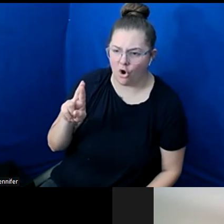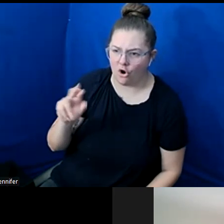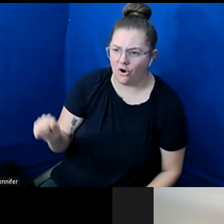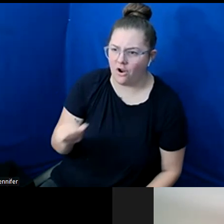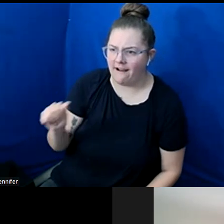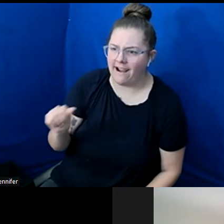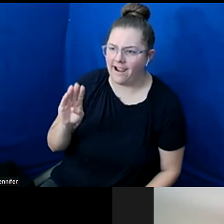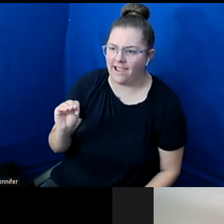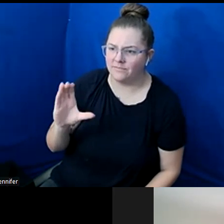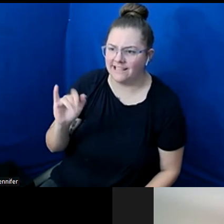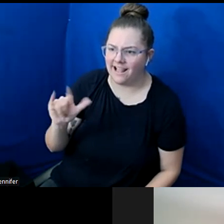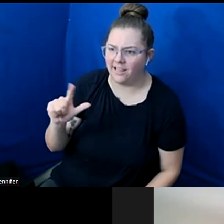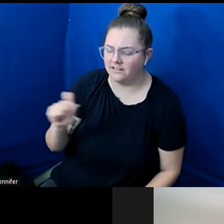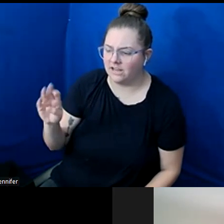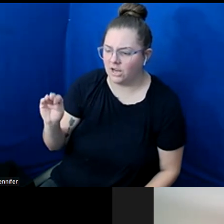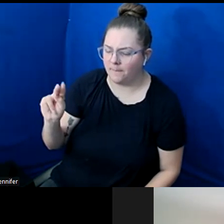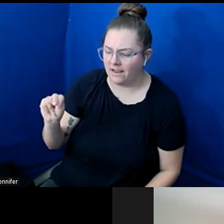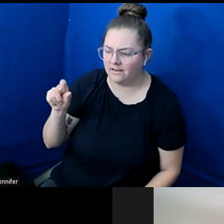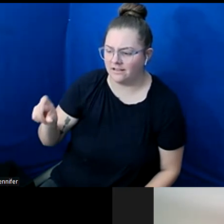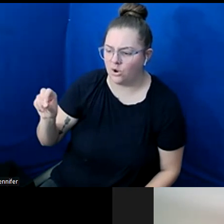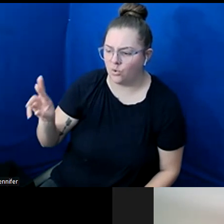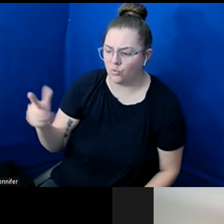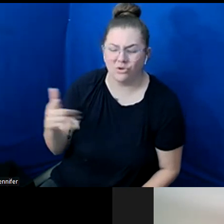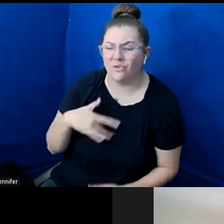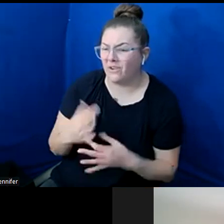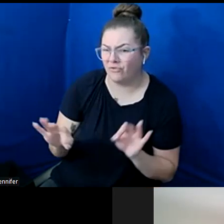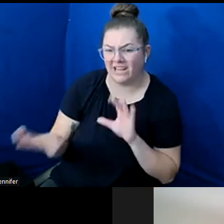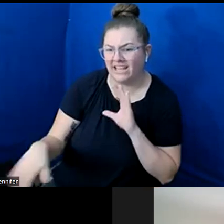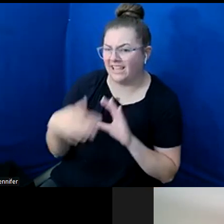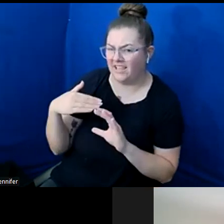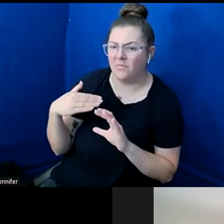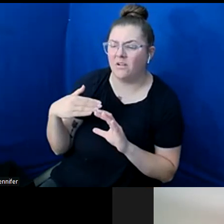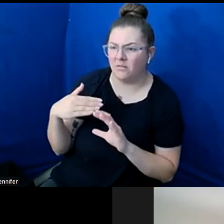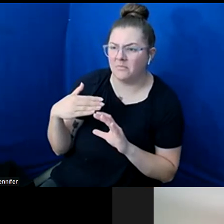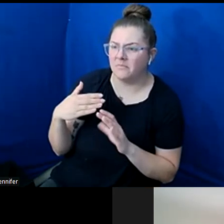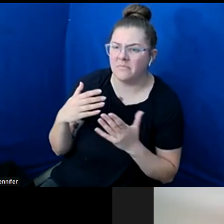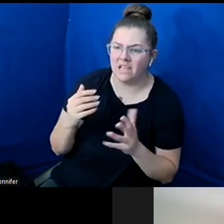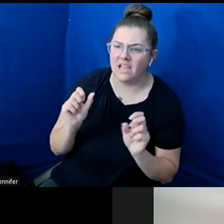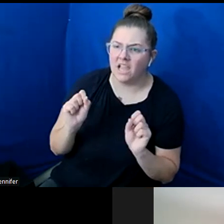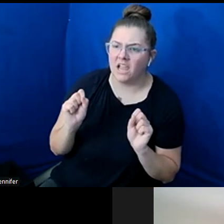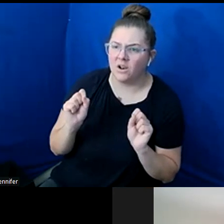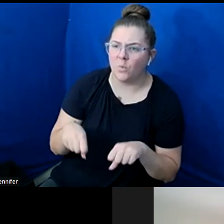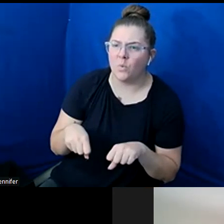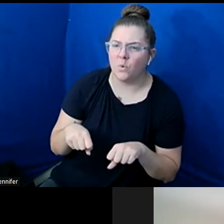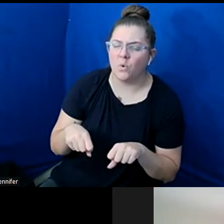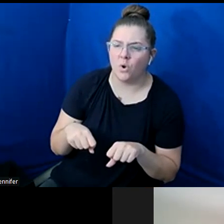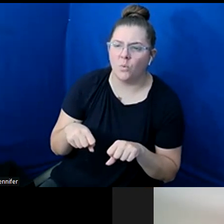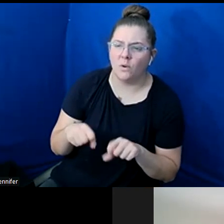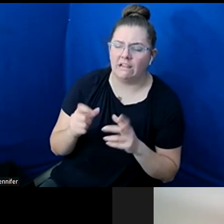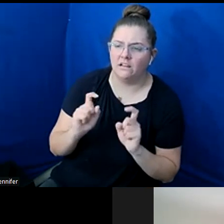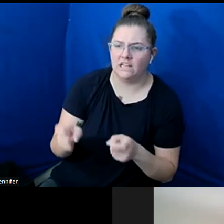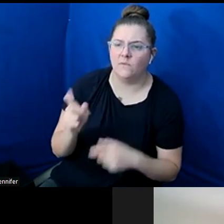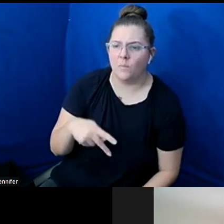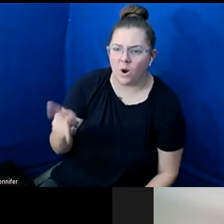tobesoR@mcil-mn.org. And then anyone, Okay. please feel free to email me, and we can see about getting you the PowerPoint